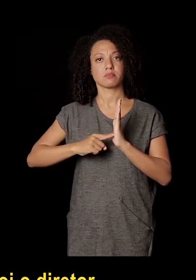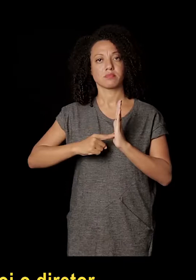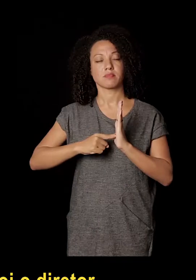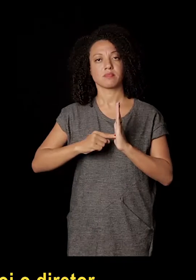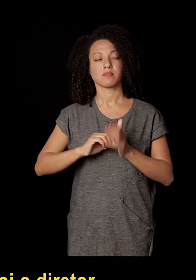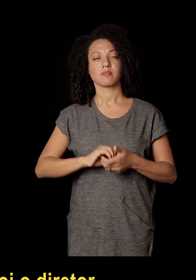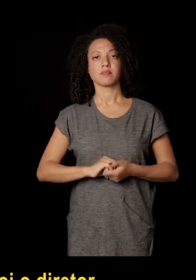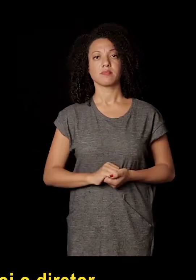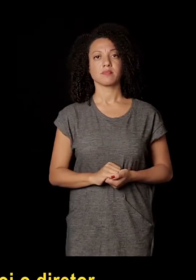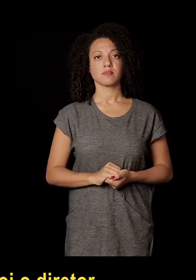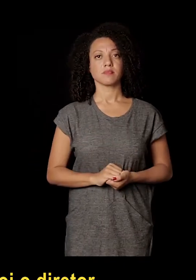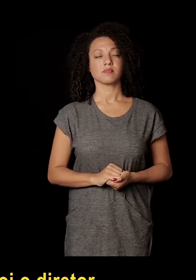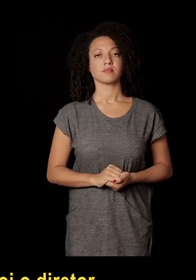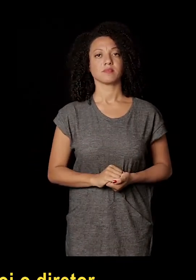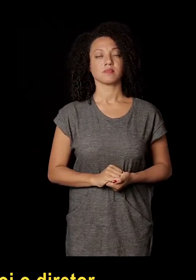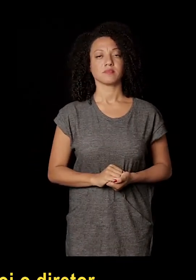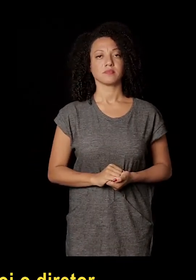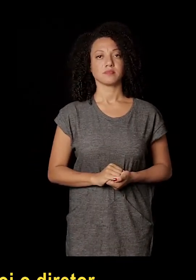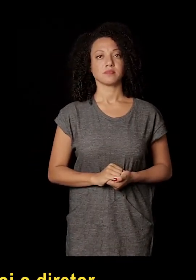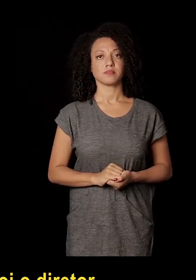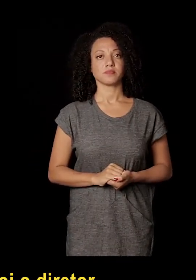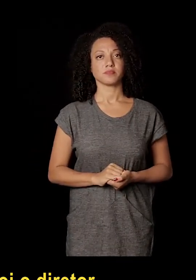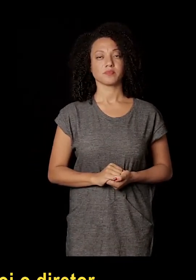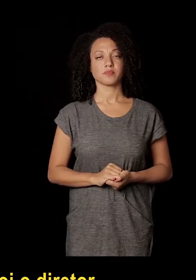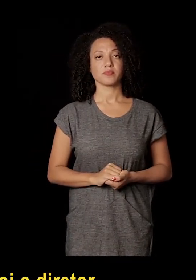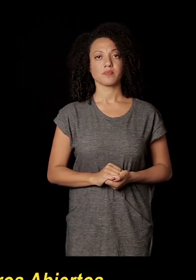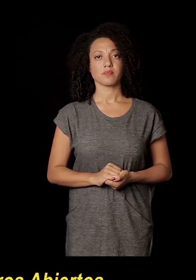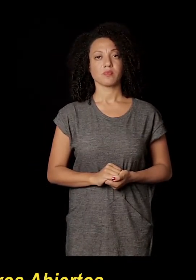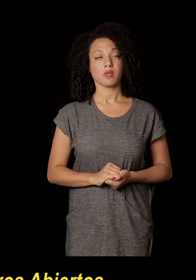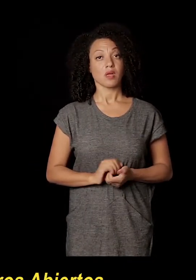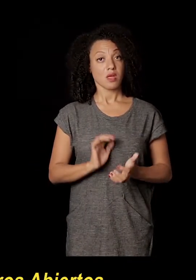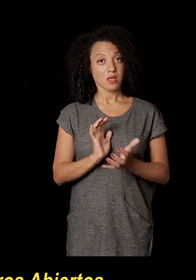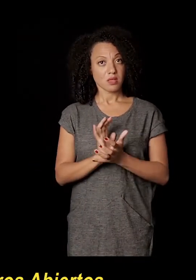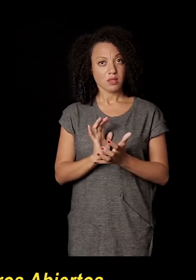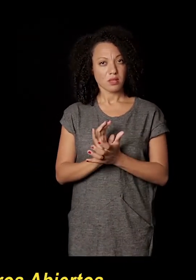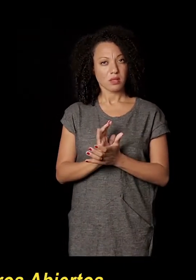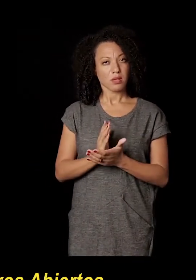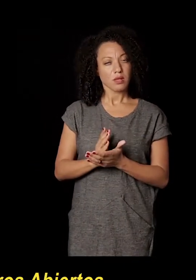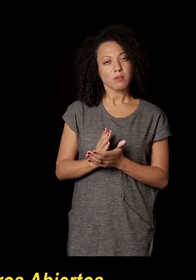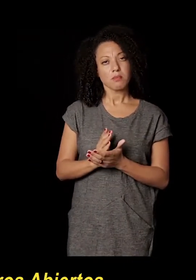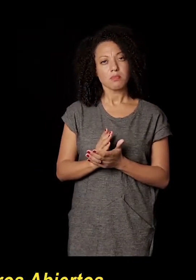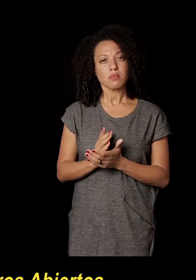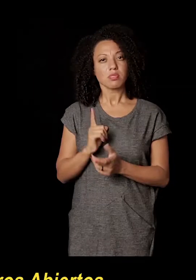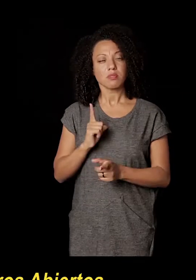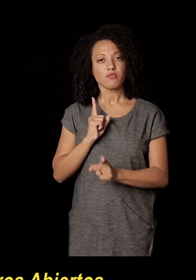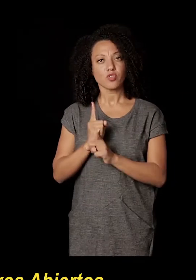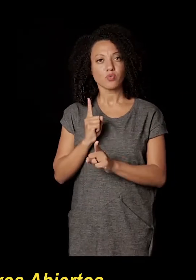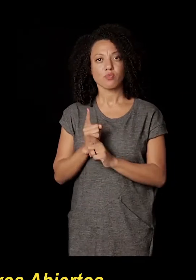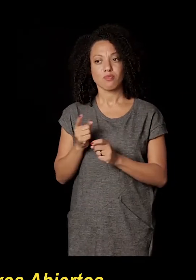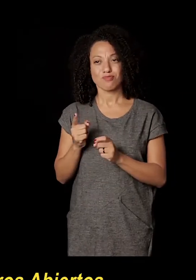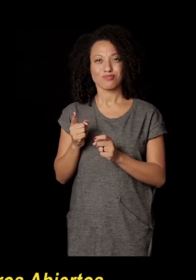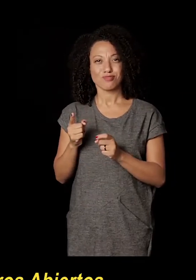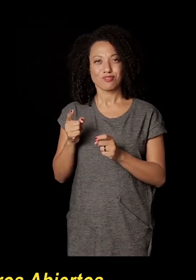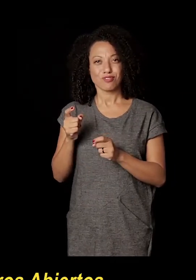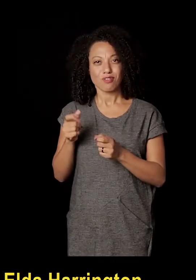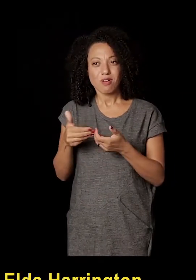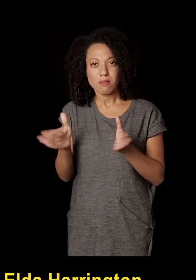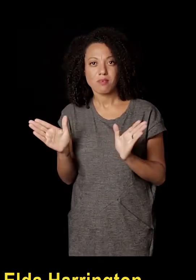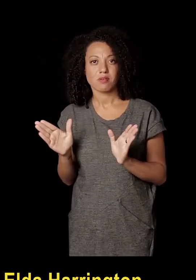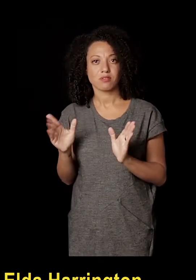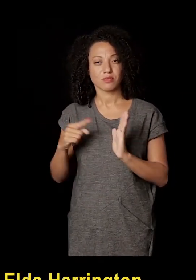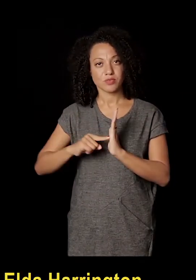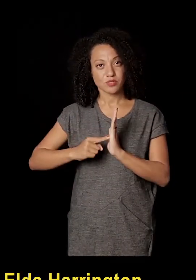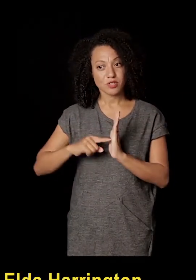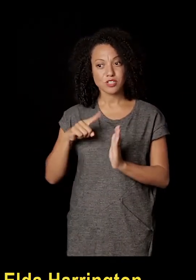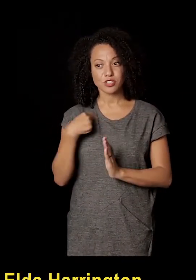quite a good gallery in Buenos Aires and part of the Encuentros Abiertos team in Buenos Aires, with whom